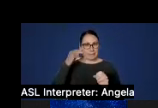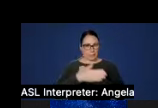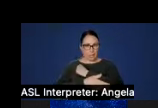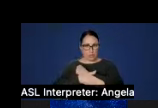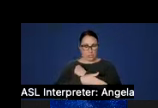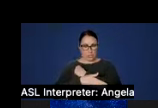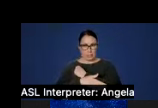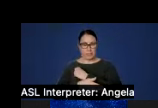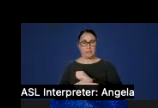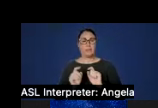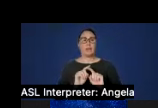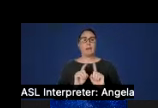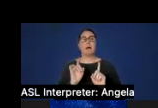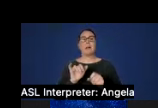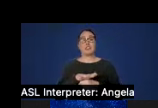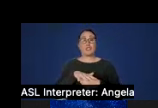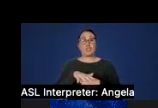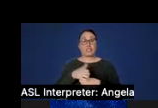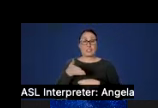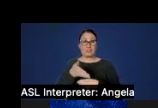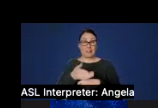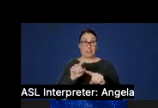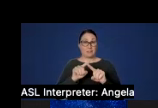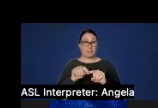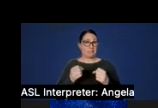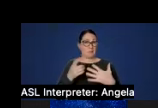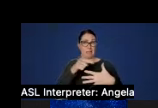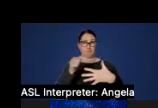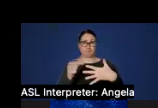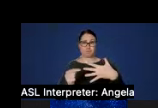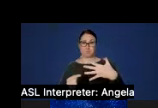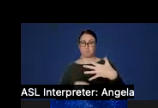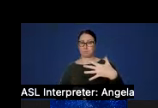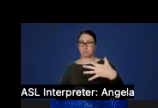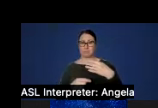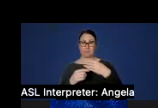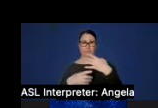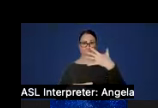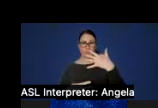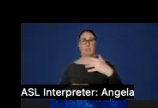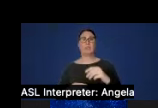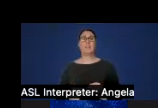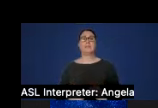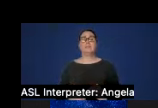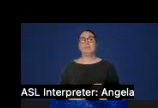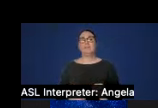But the jurisdiction there depends on many factors. And